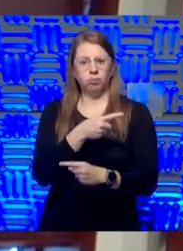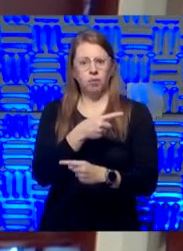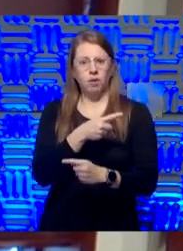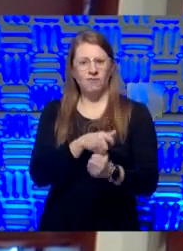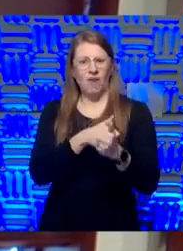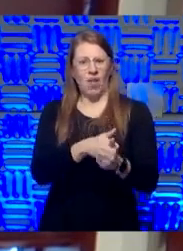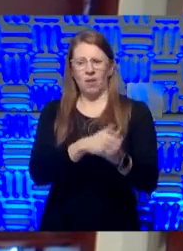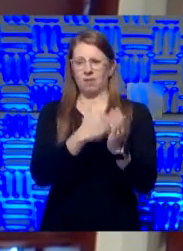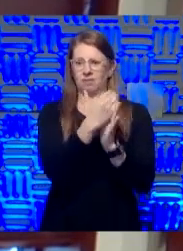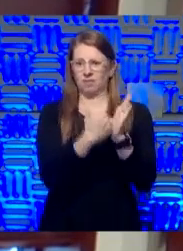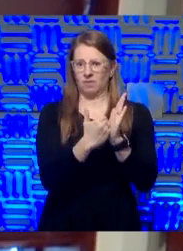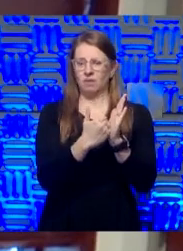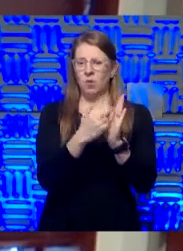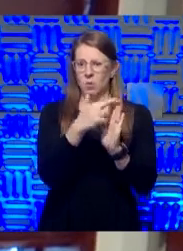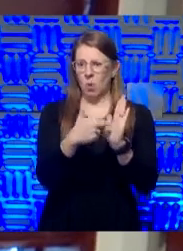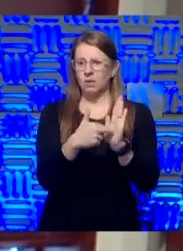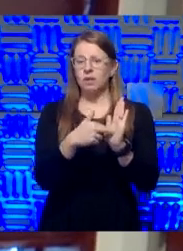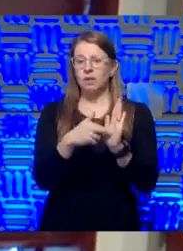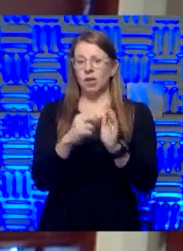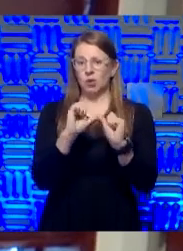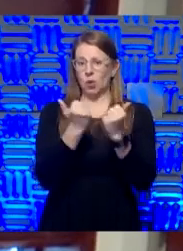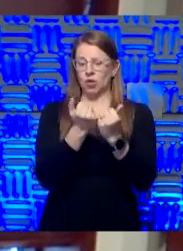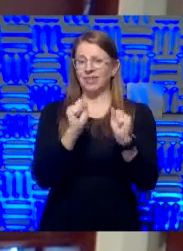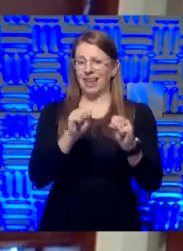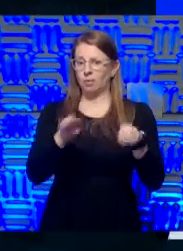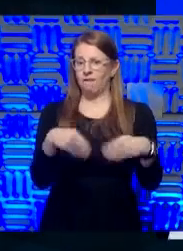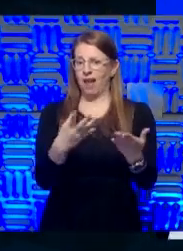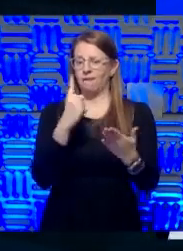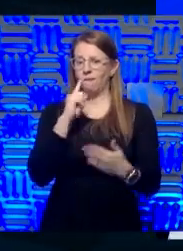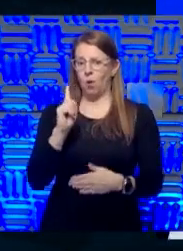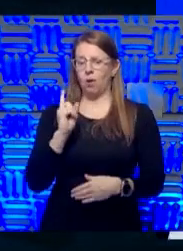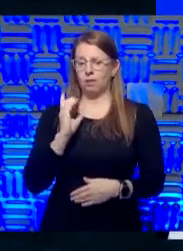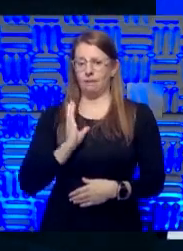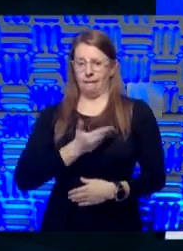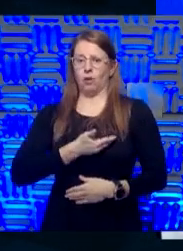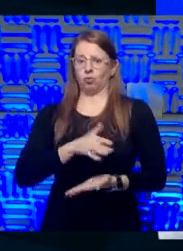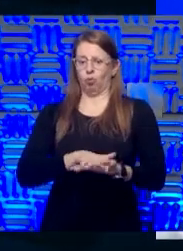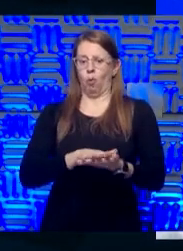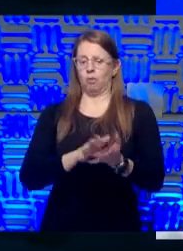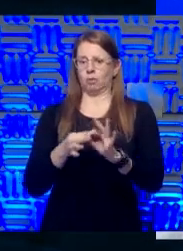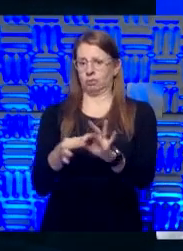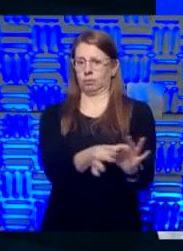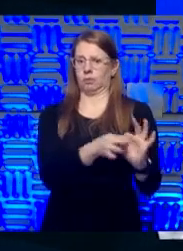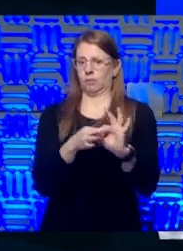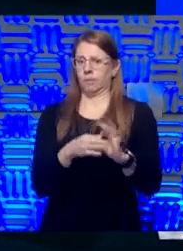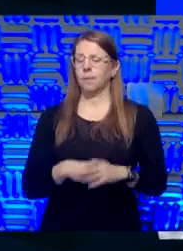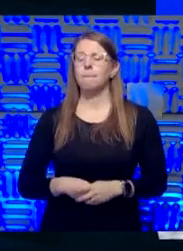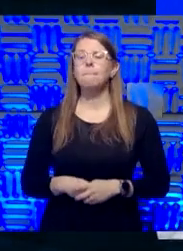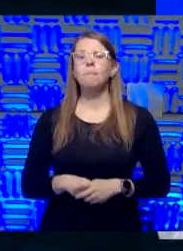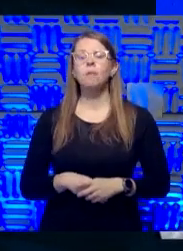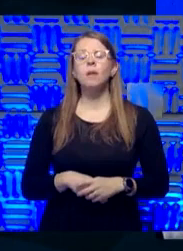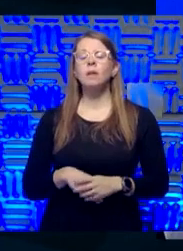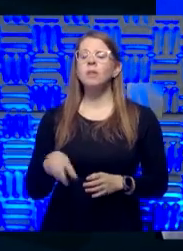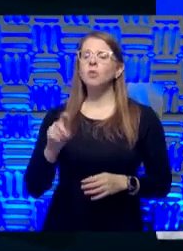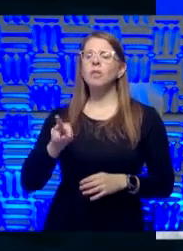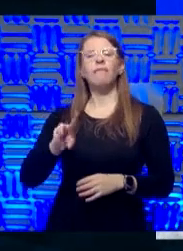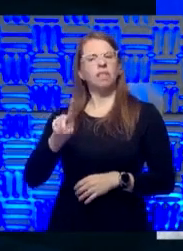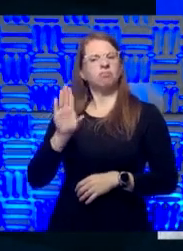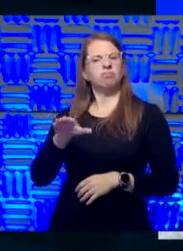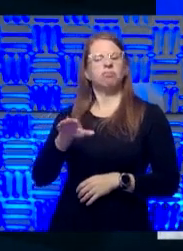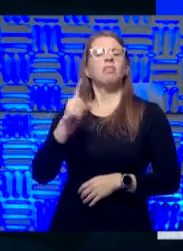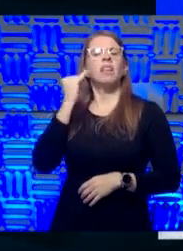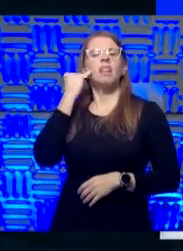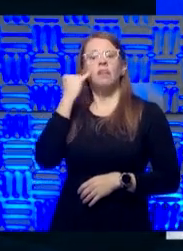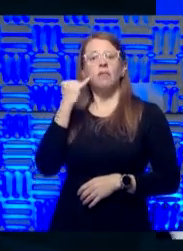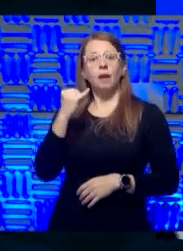guidelines or the platform that the association is able to provide for our member schools. So, Dave, if somebody has a family member at